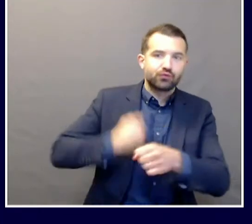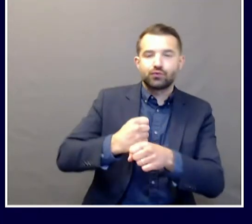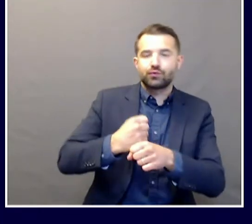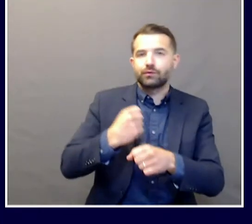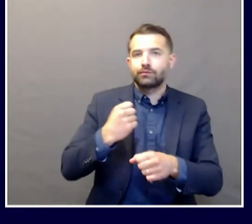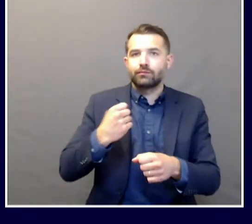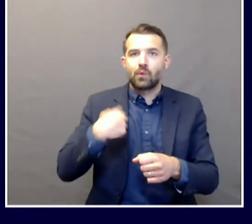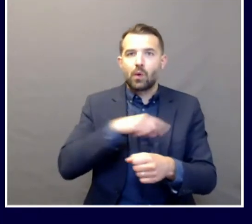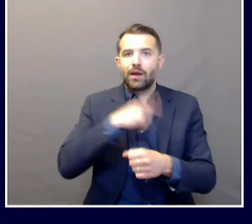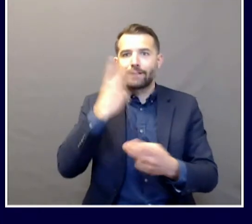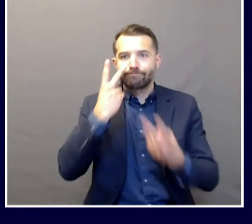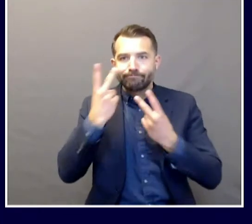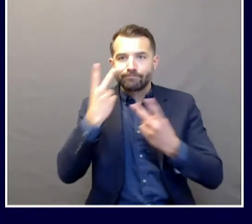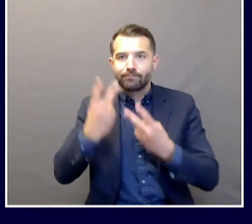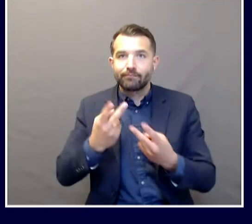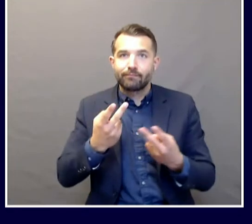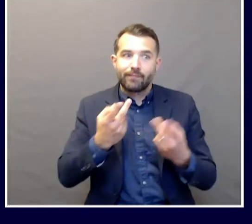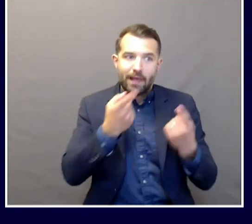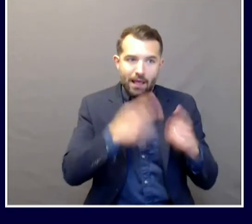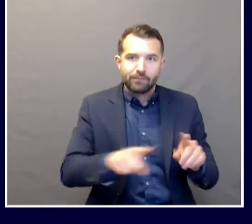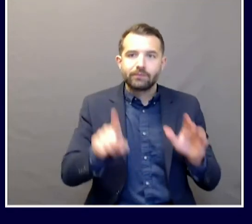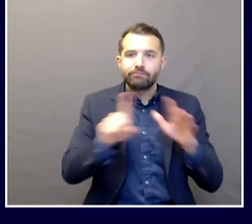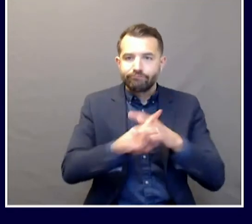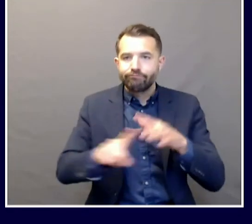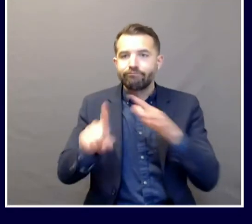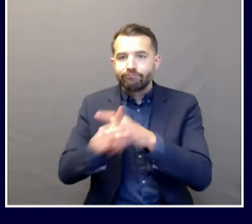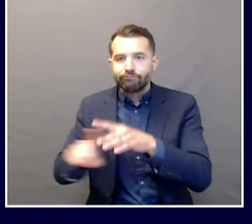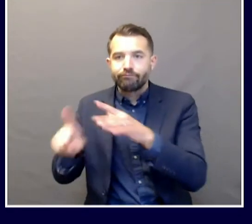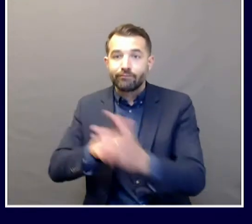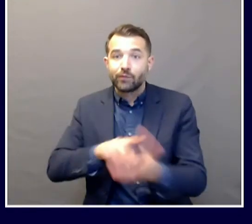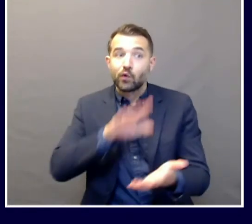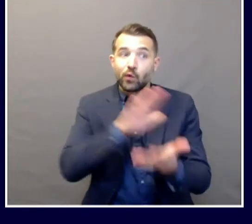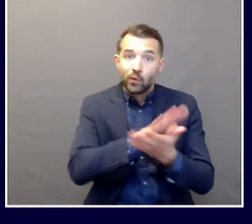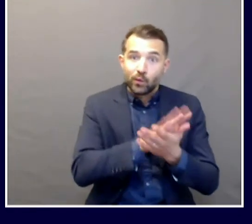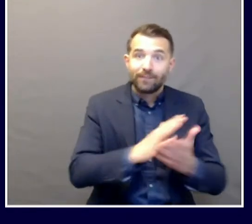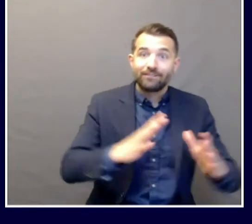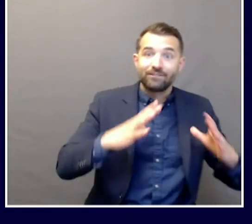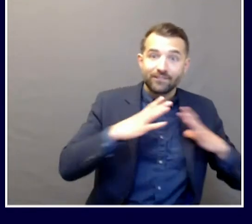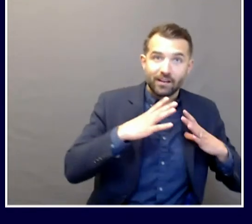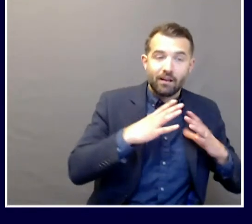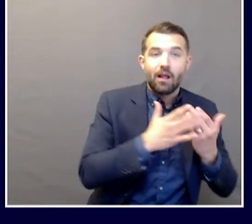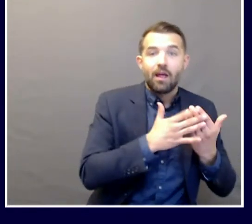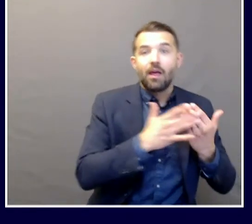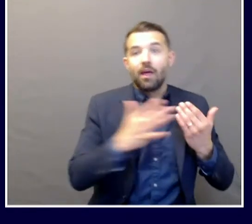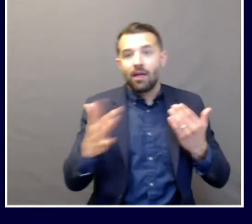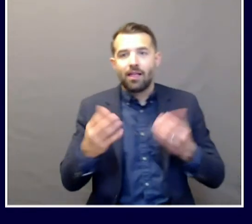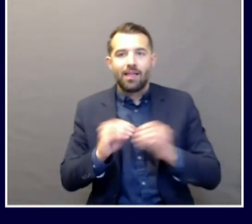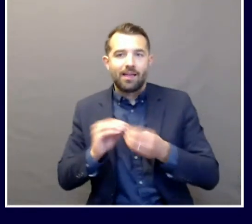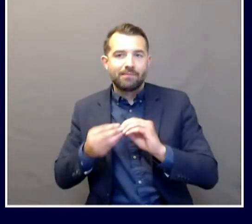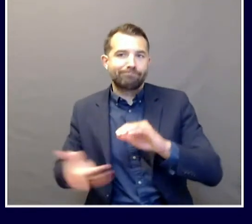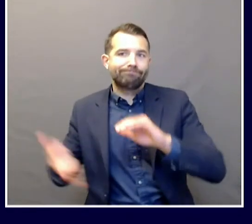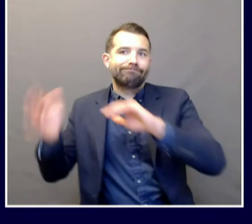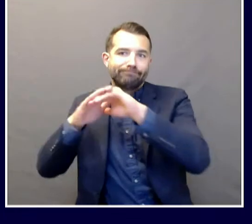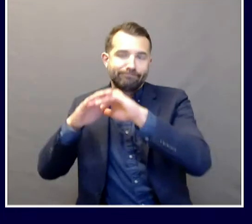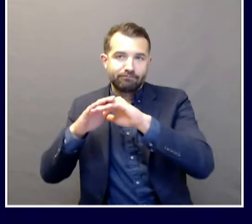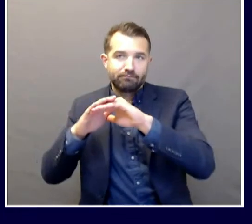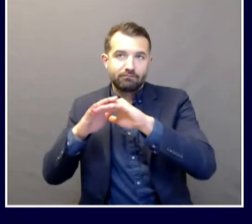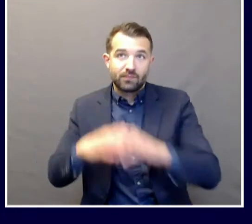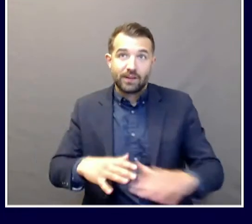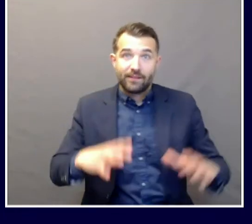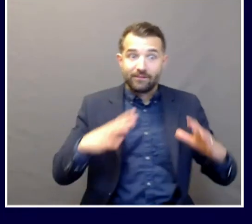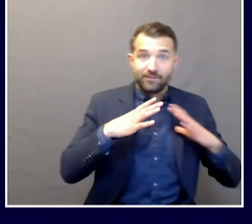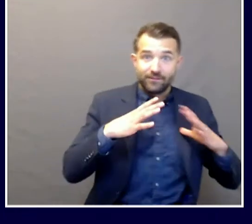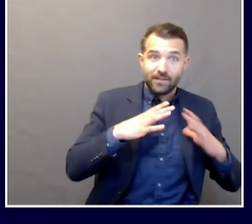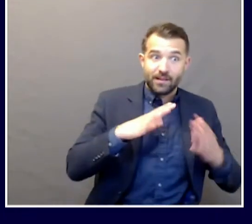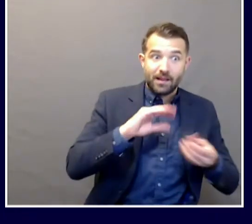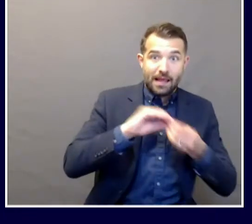And, I'd be shocked if you weren't thinking about this already. And I wonder, it's one of those things, if it's going to happen, it's going to happen. But is there